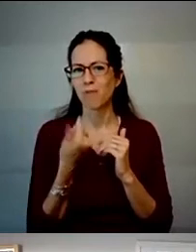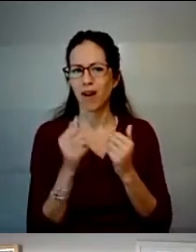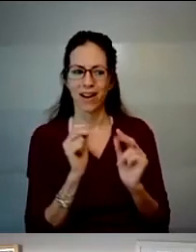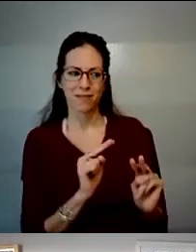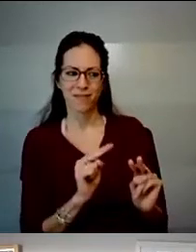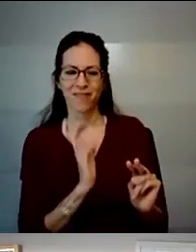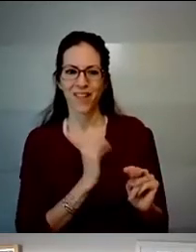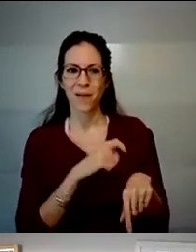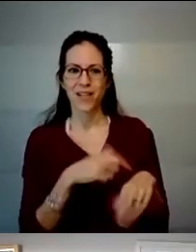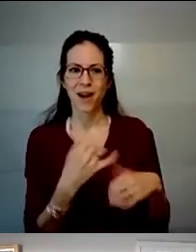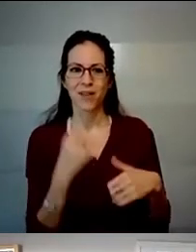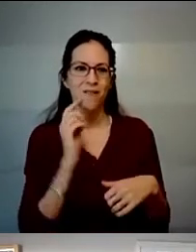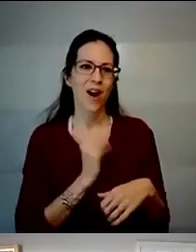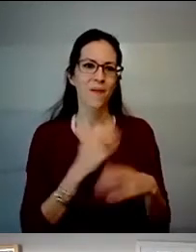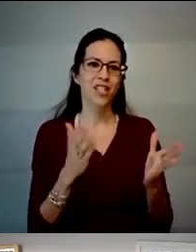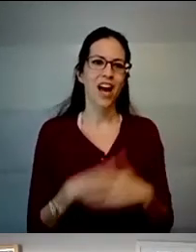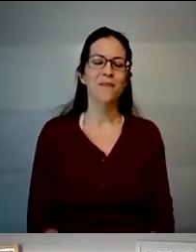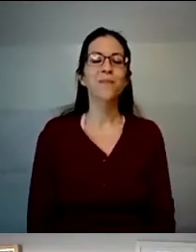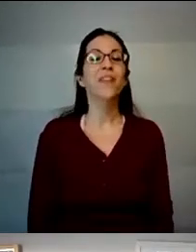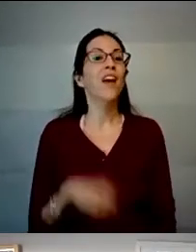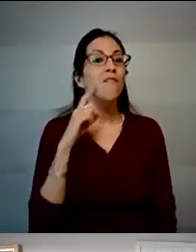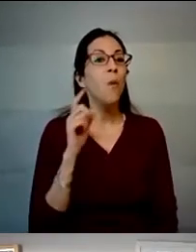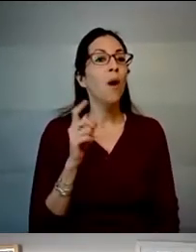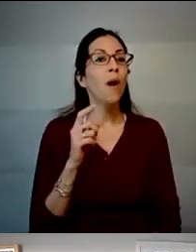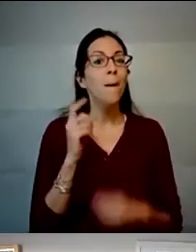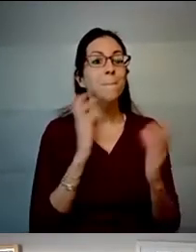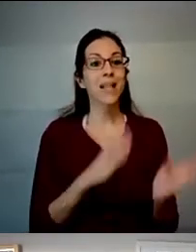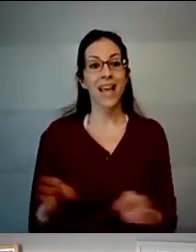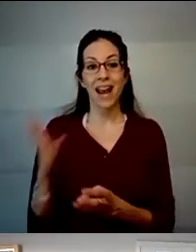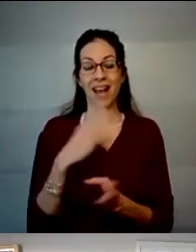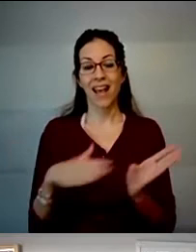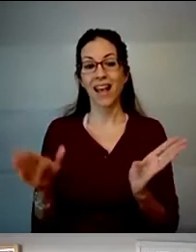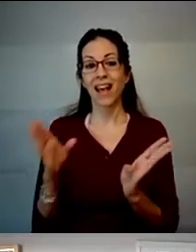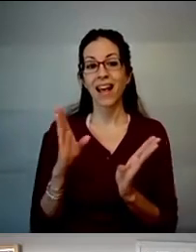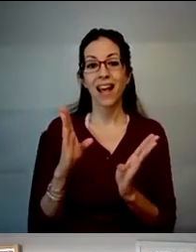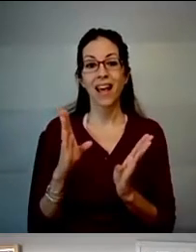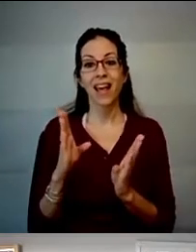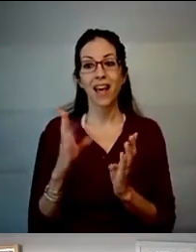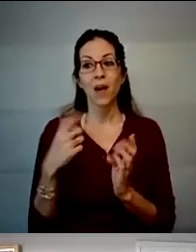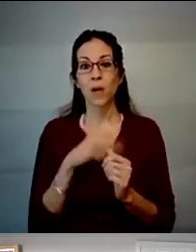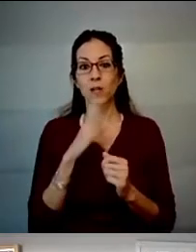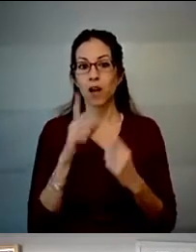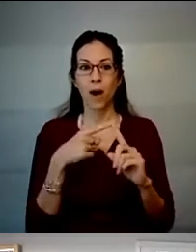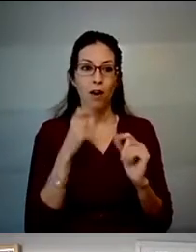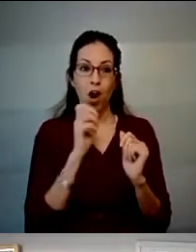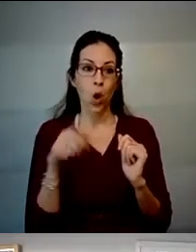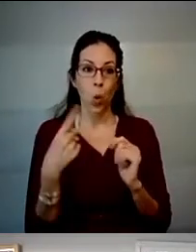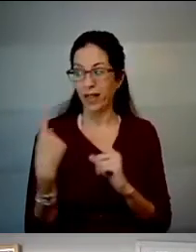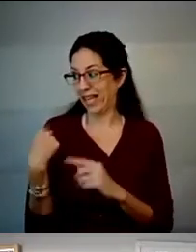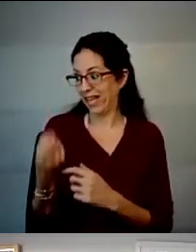know, in planning talked a little bit about just not just reflecting on what changed in the past year, but looking